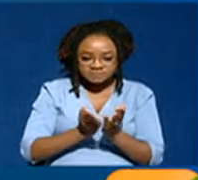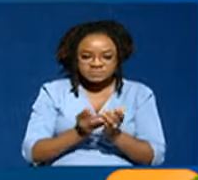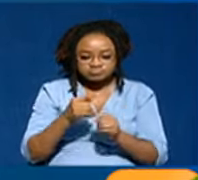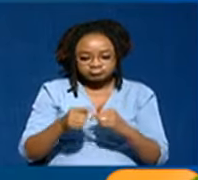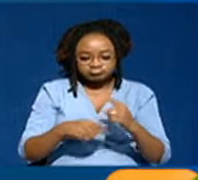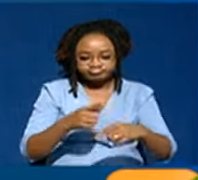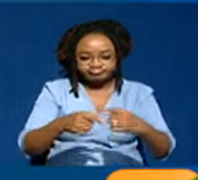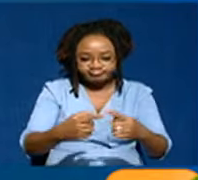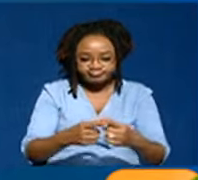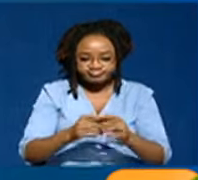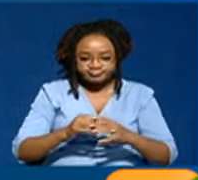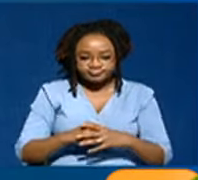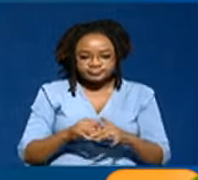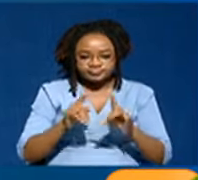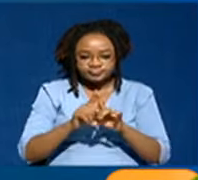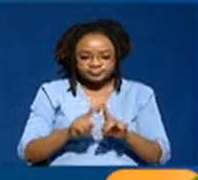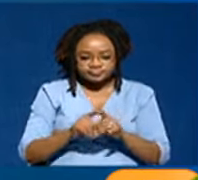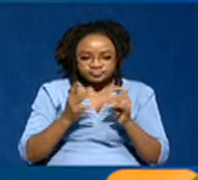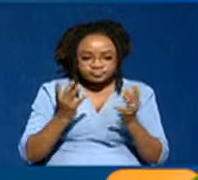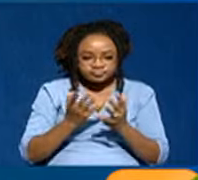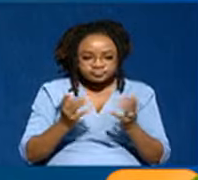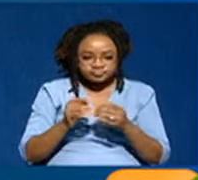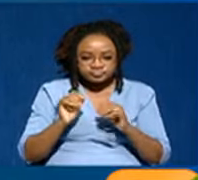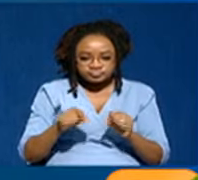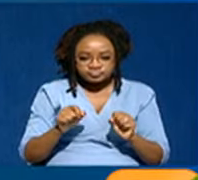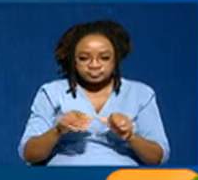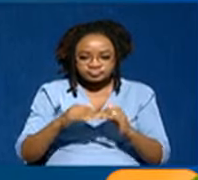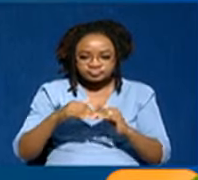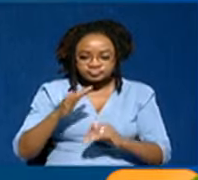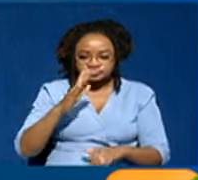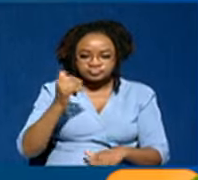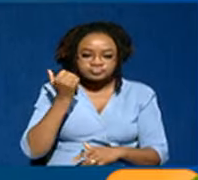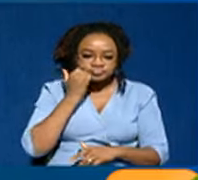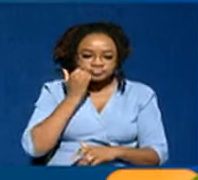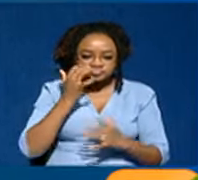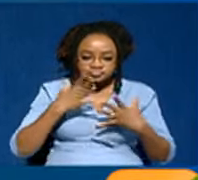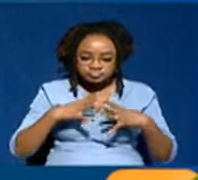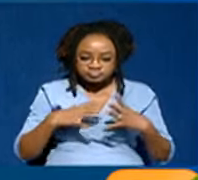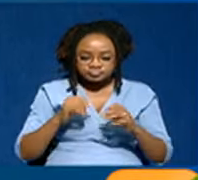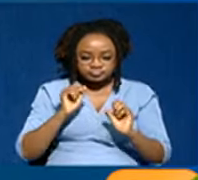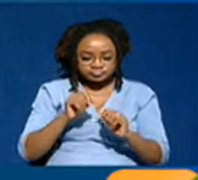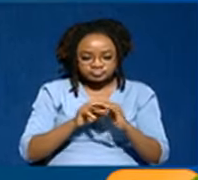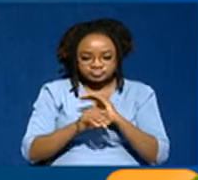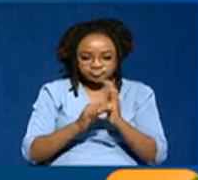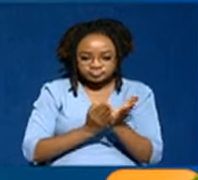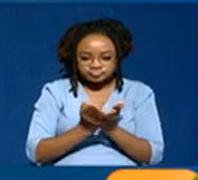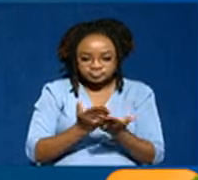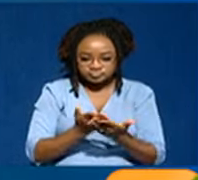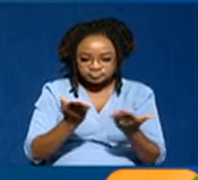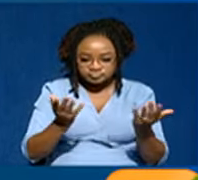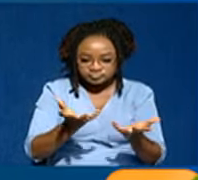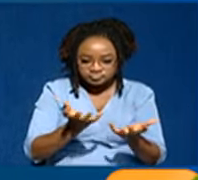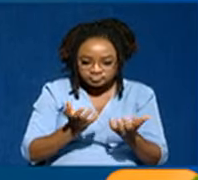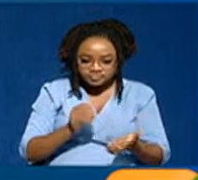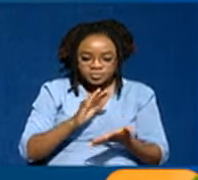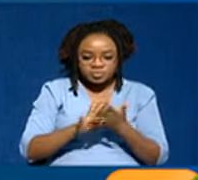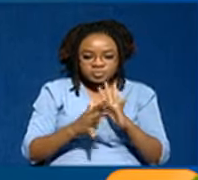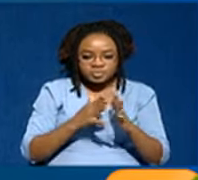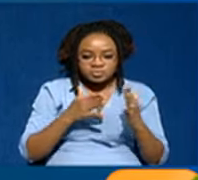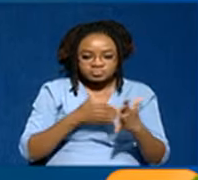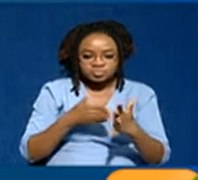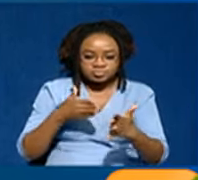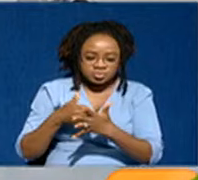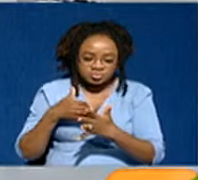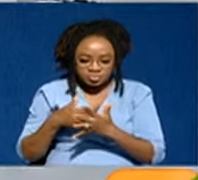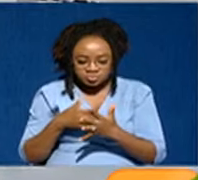and where possible, most of the patients are able to get the services they need without a lot of interruption.